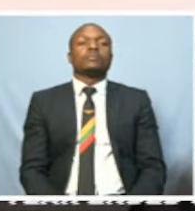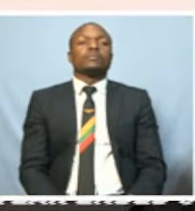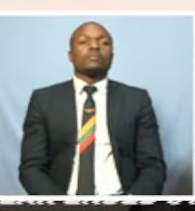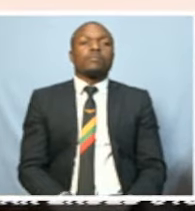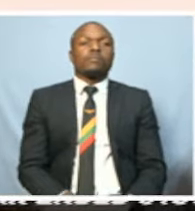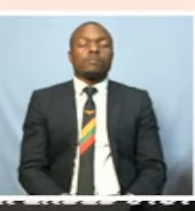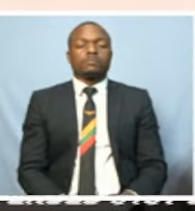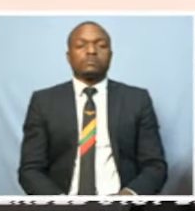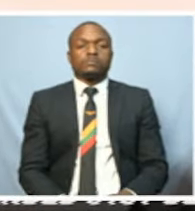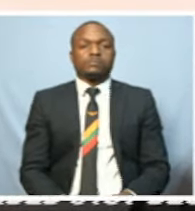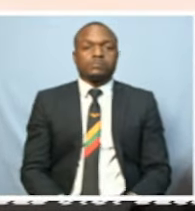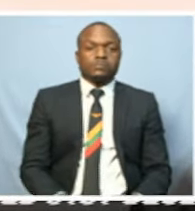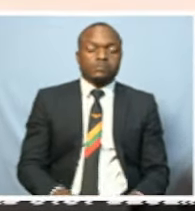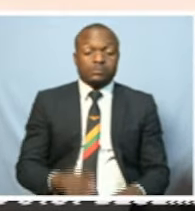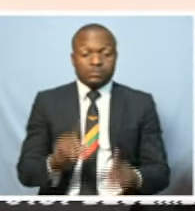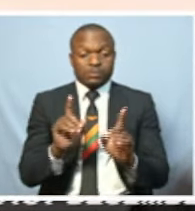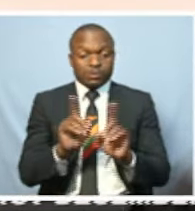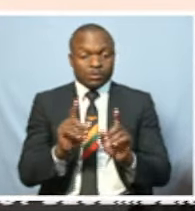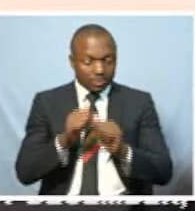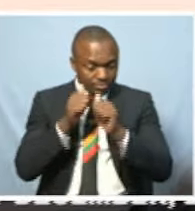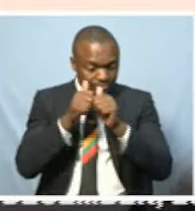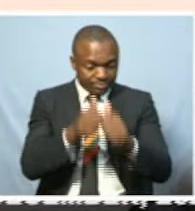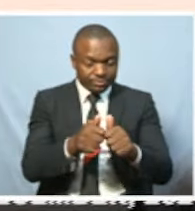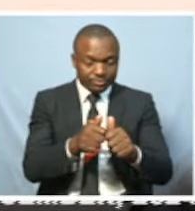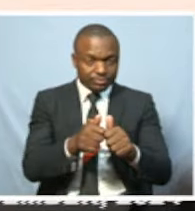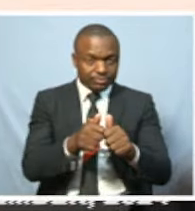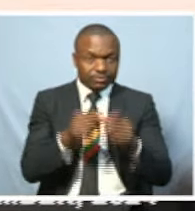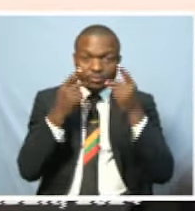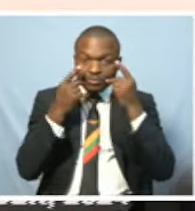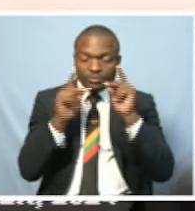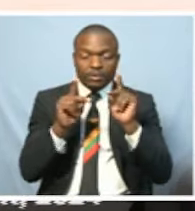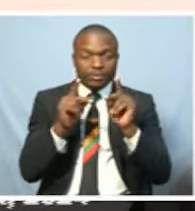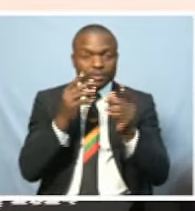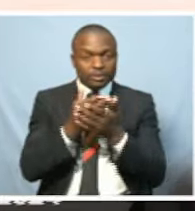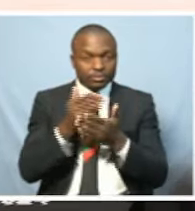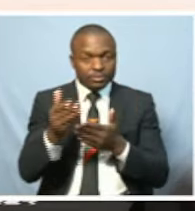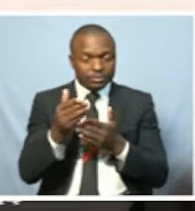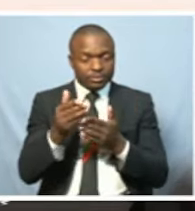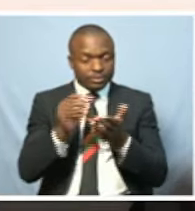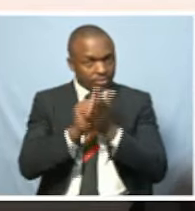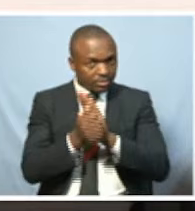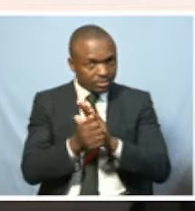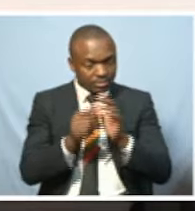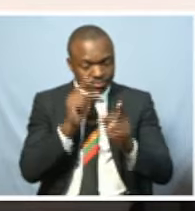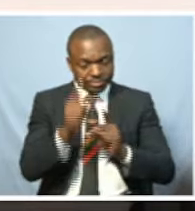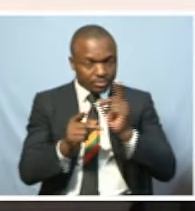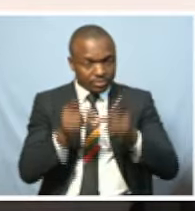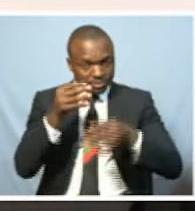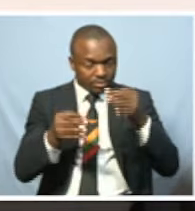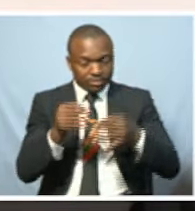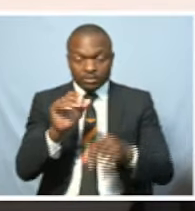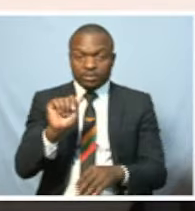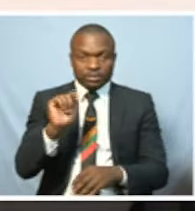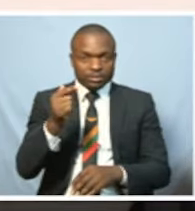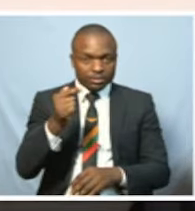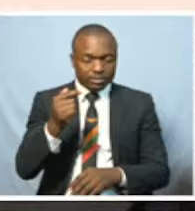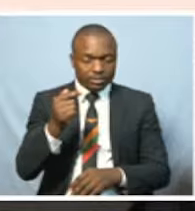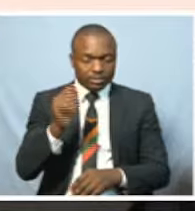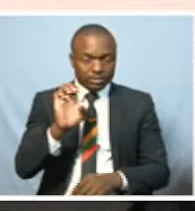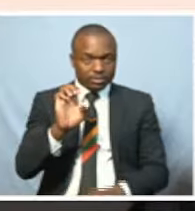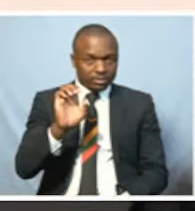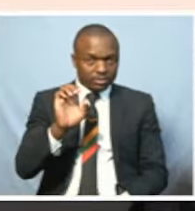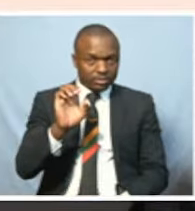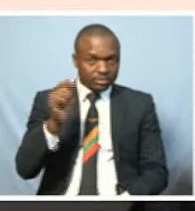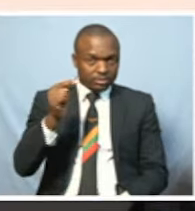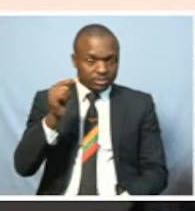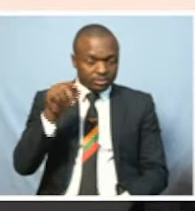there's the where we follow the Public Procurement Act procedures in terms we use the EGP and all this. Maybe just the Honorable to be